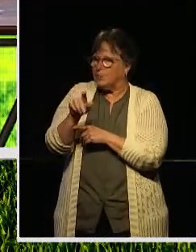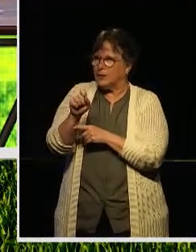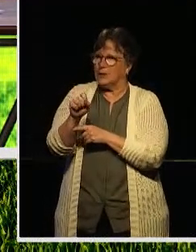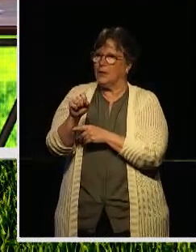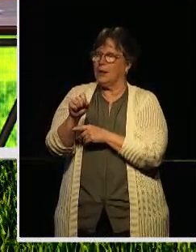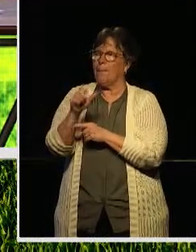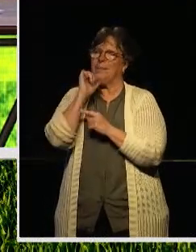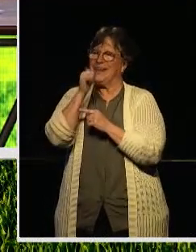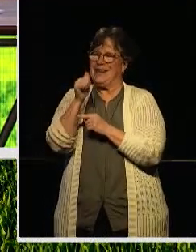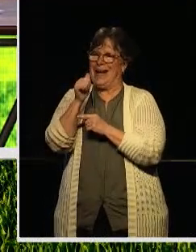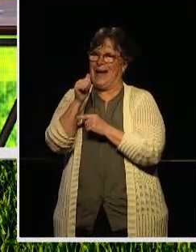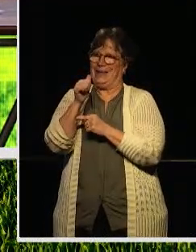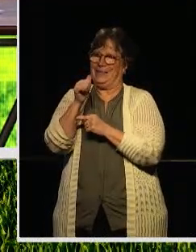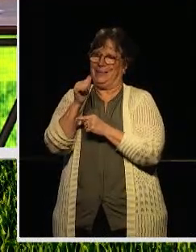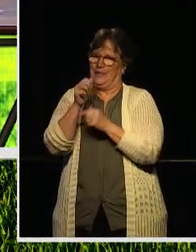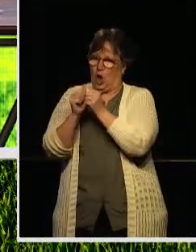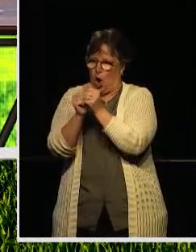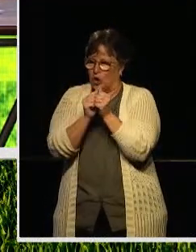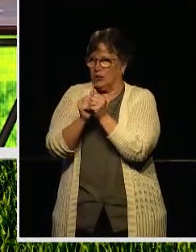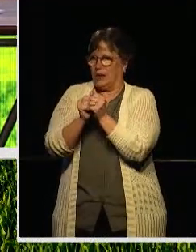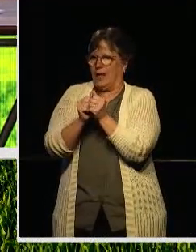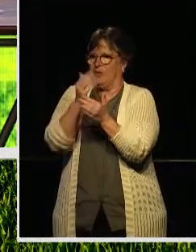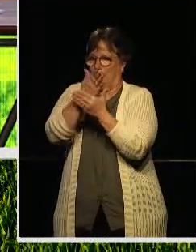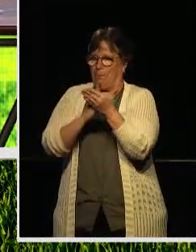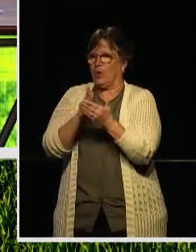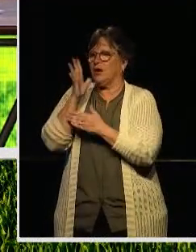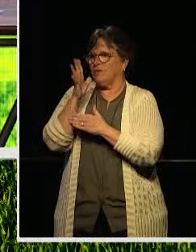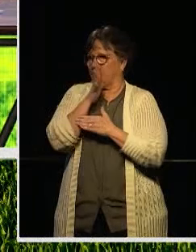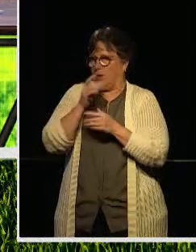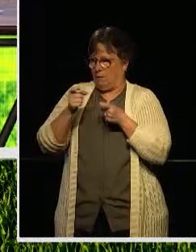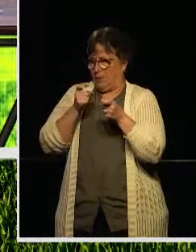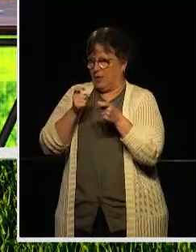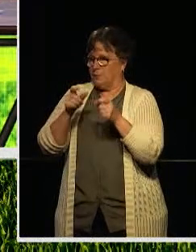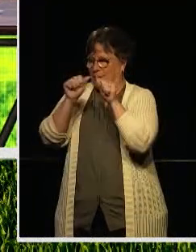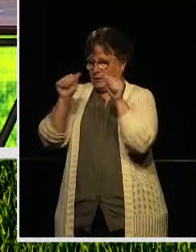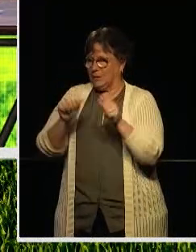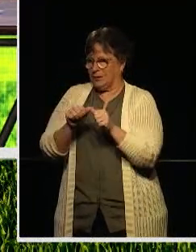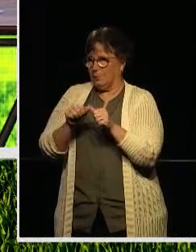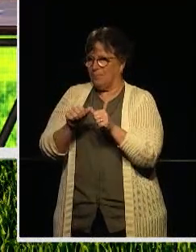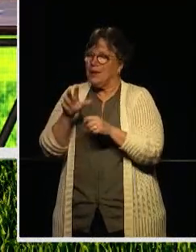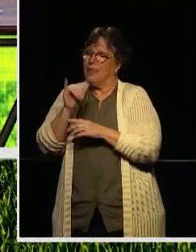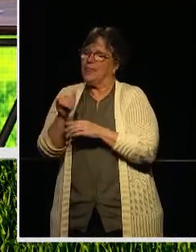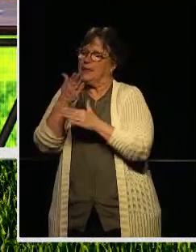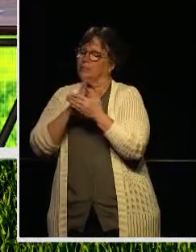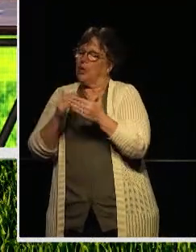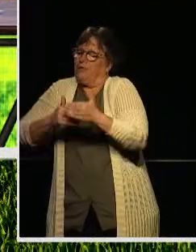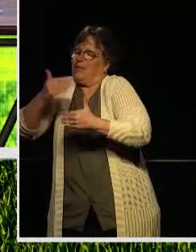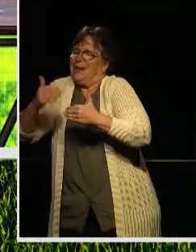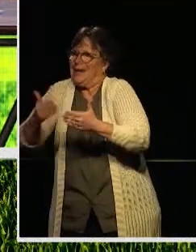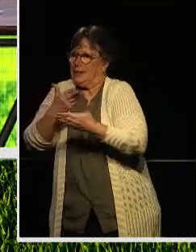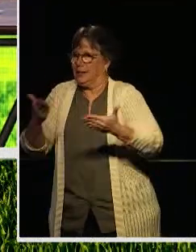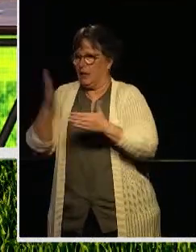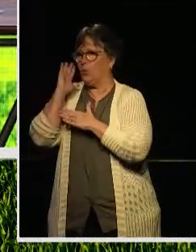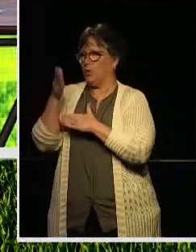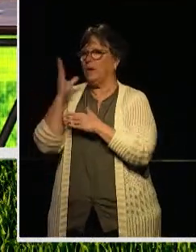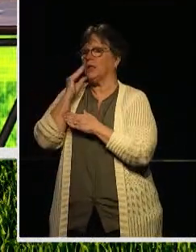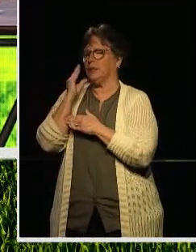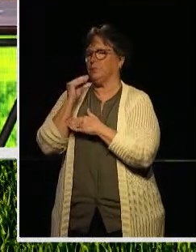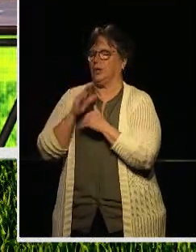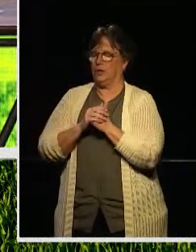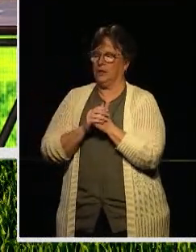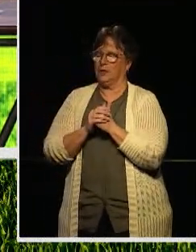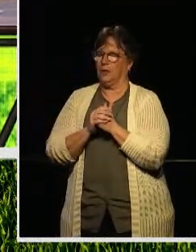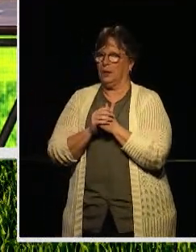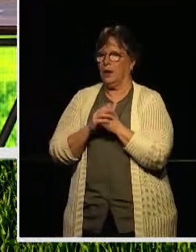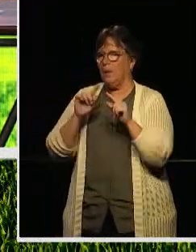farm management system. And I think that's kind of the next frontier that we're going to see. taking over in terms of technology, but I